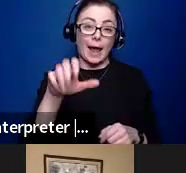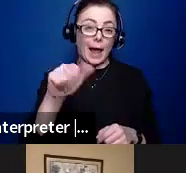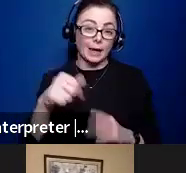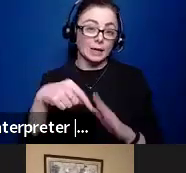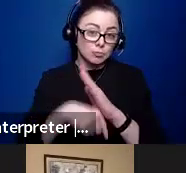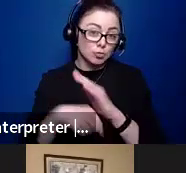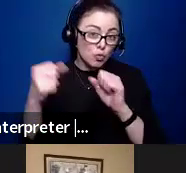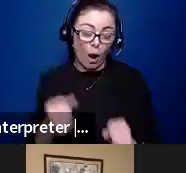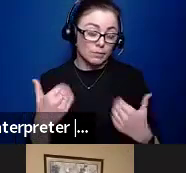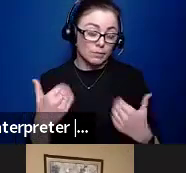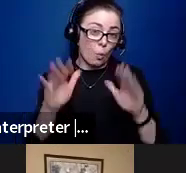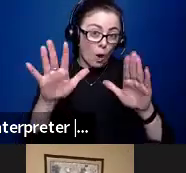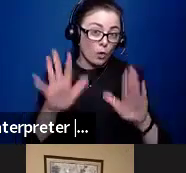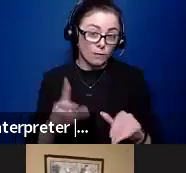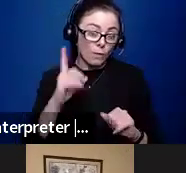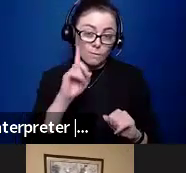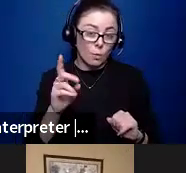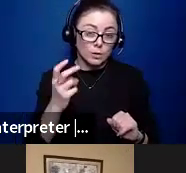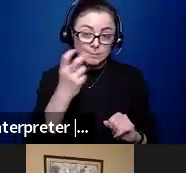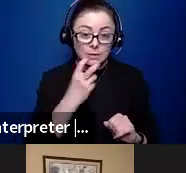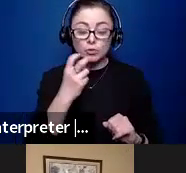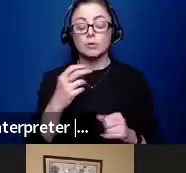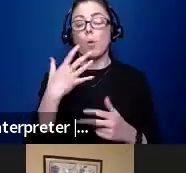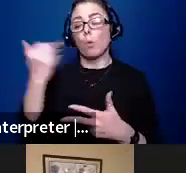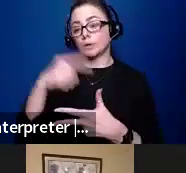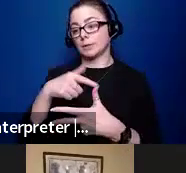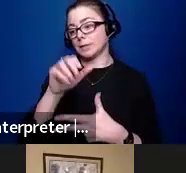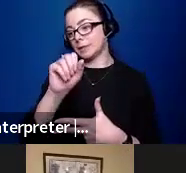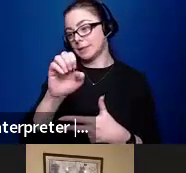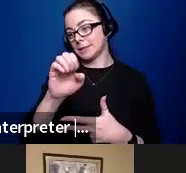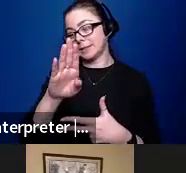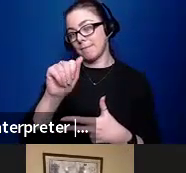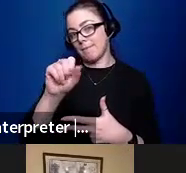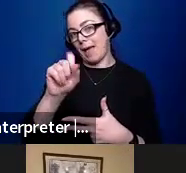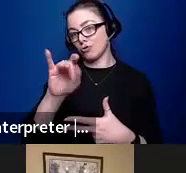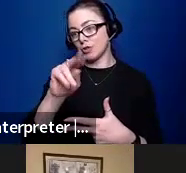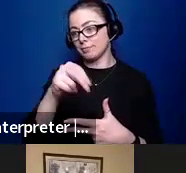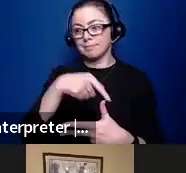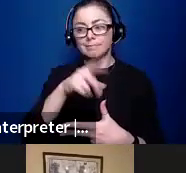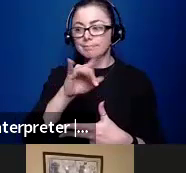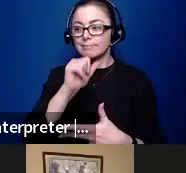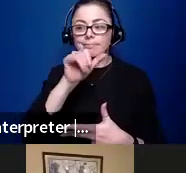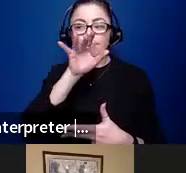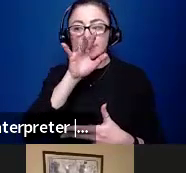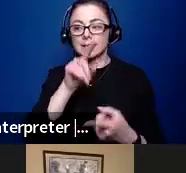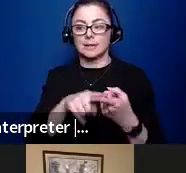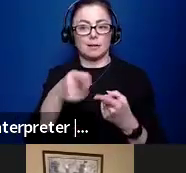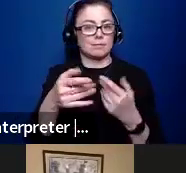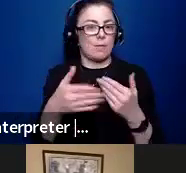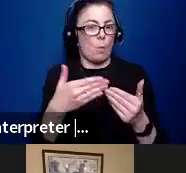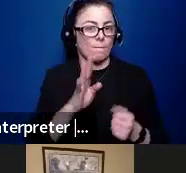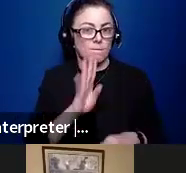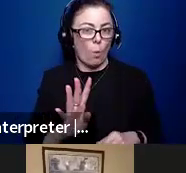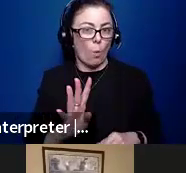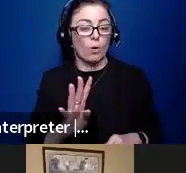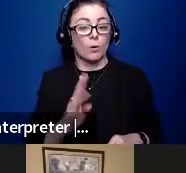was wonderful for speech. Sebastian, my oldest, did not speak until he was close to 4 years old. When we moved